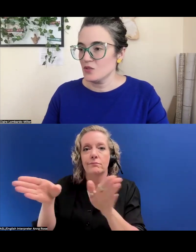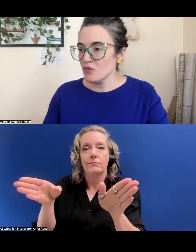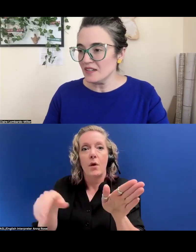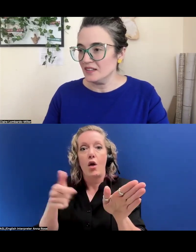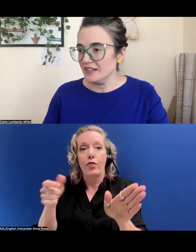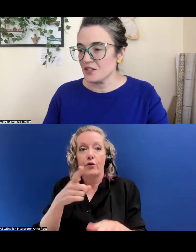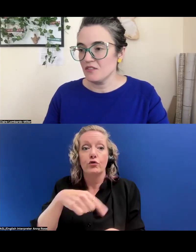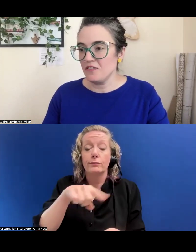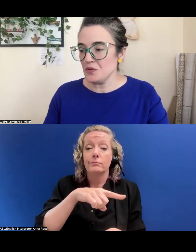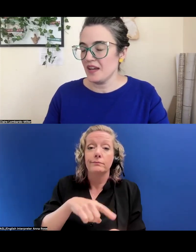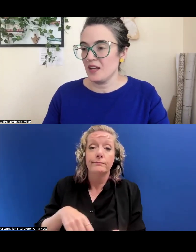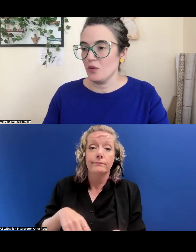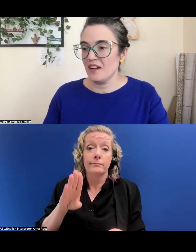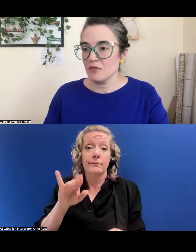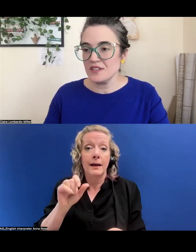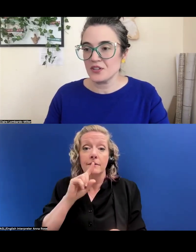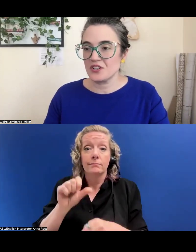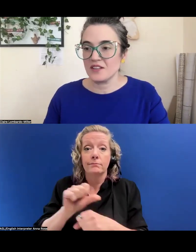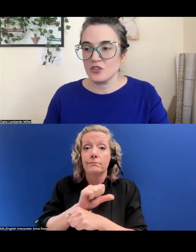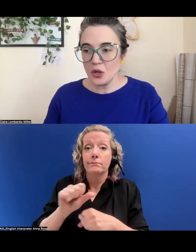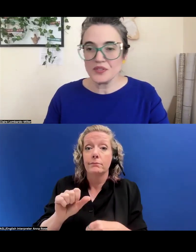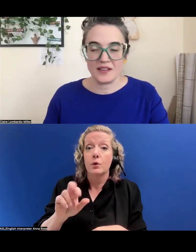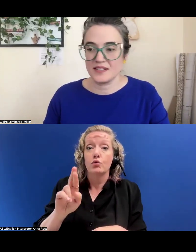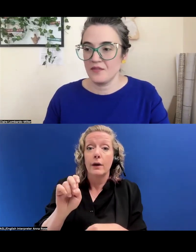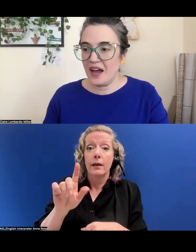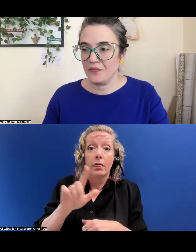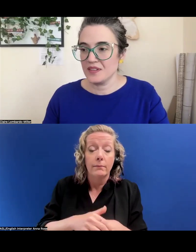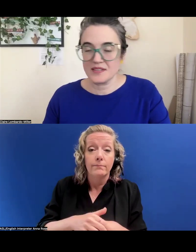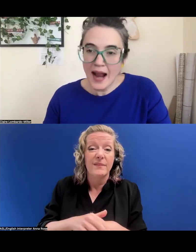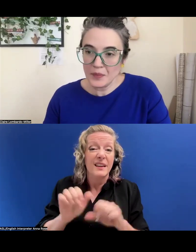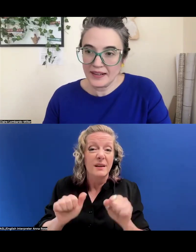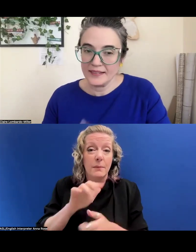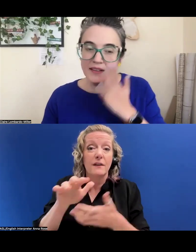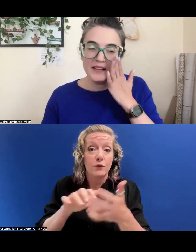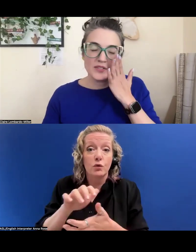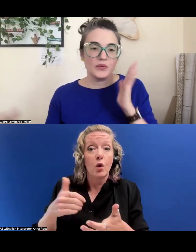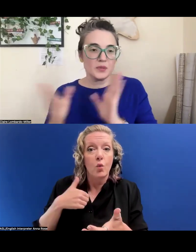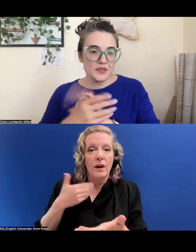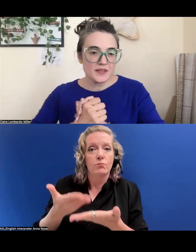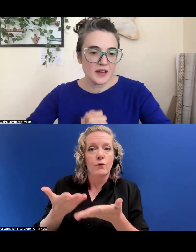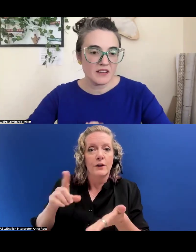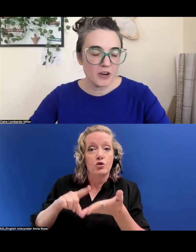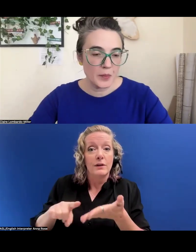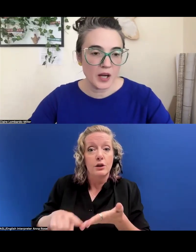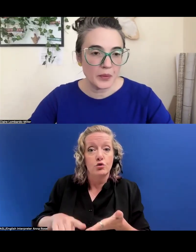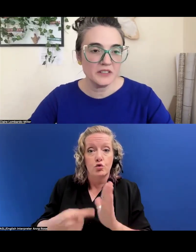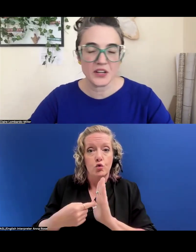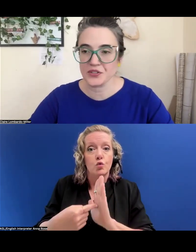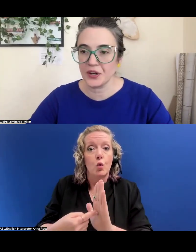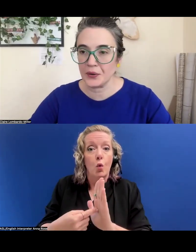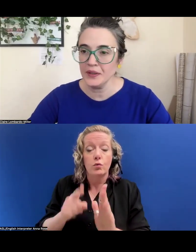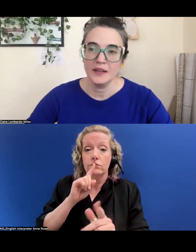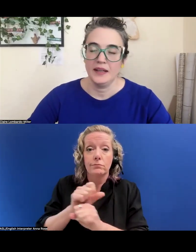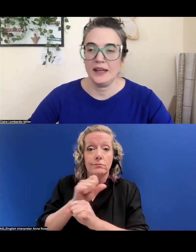And it's real and it's confusing, and we have research that shows us that this is happening. So, this was a study from a couple of